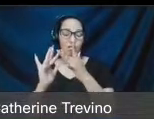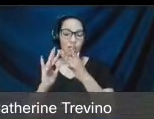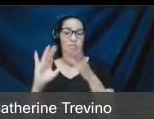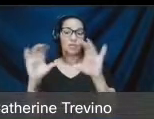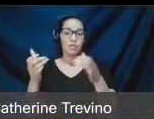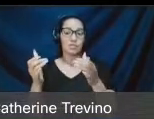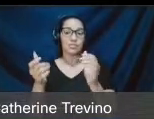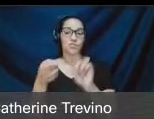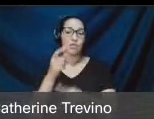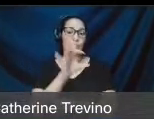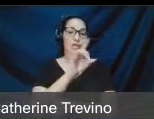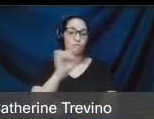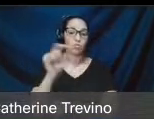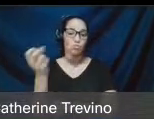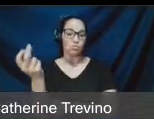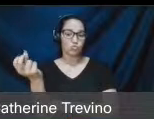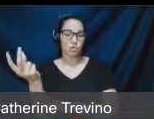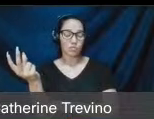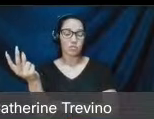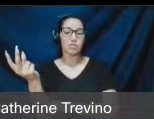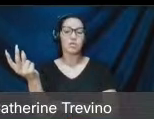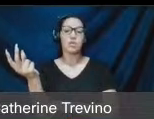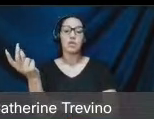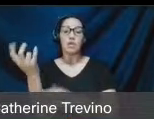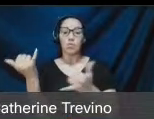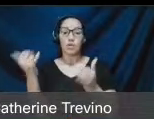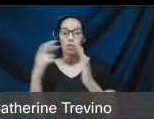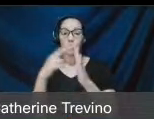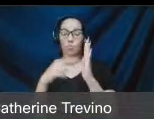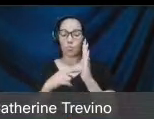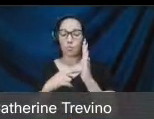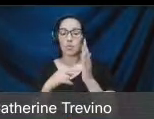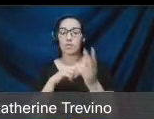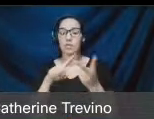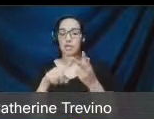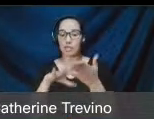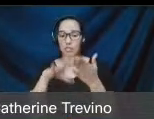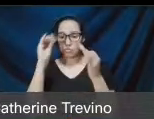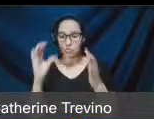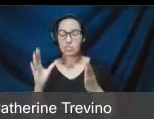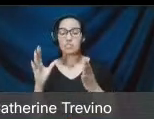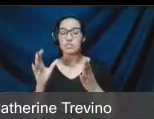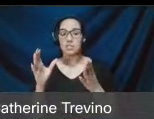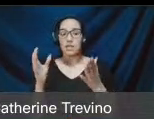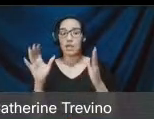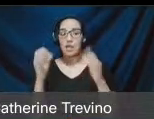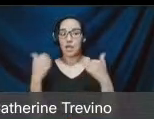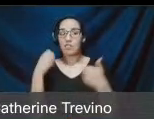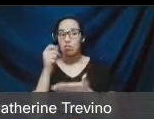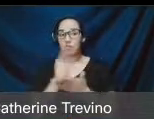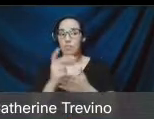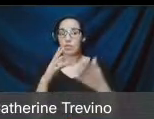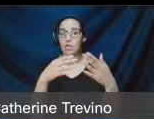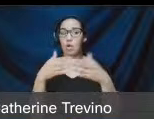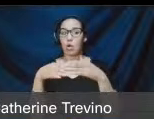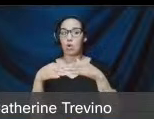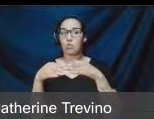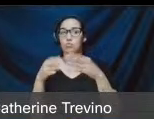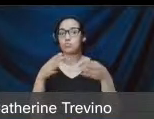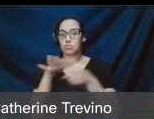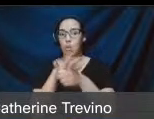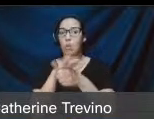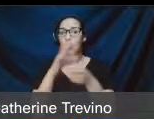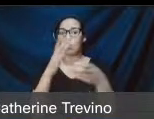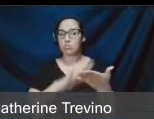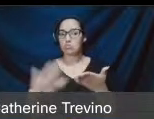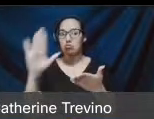grades 8 through 12 to take as concurrent enrollment, and students have concurrent enrollment possibilities at our local community colleges for both college